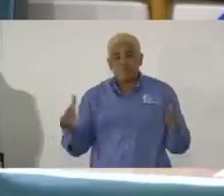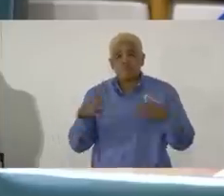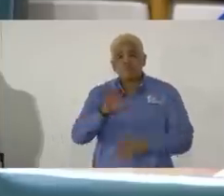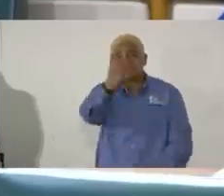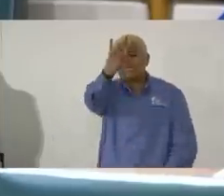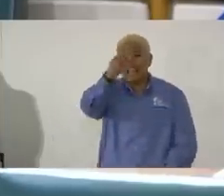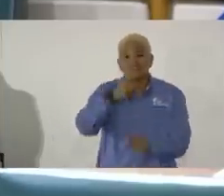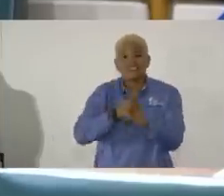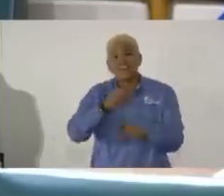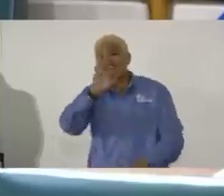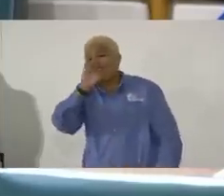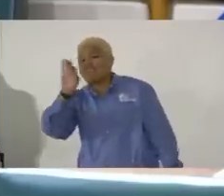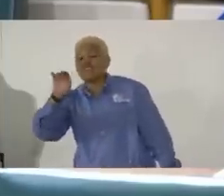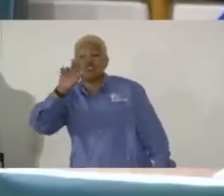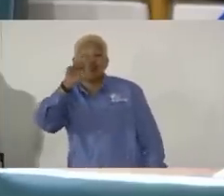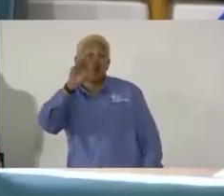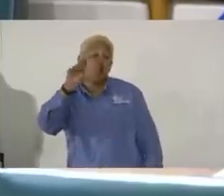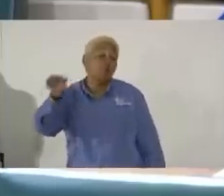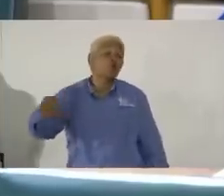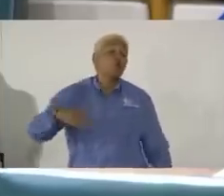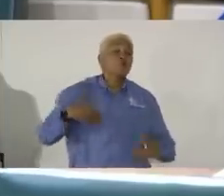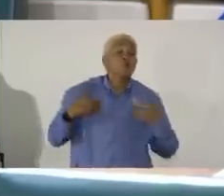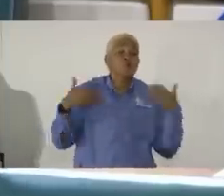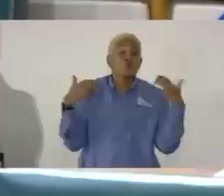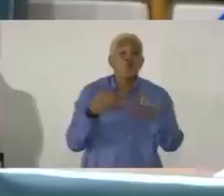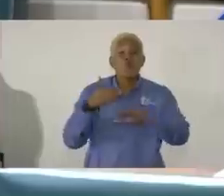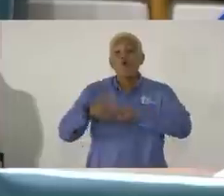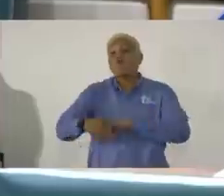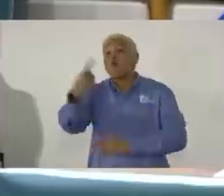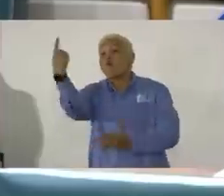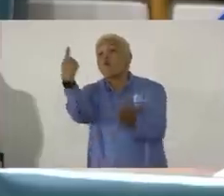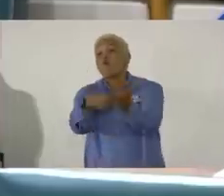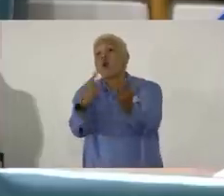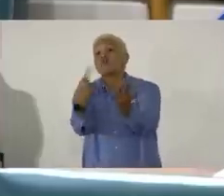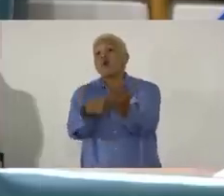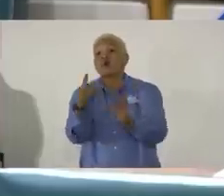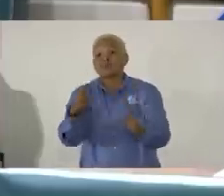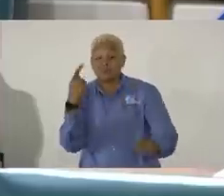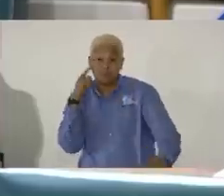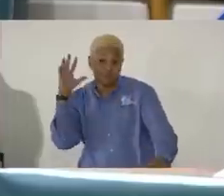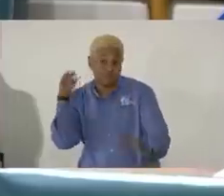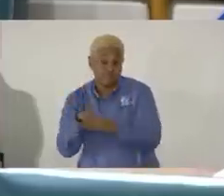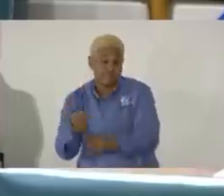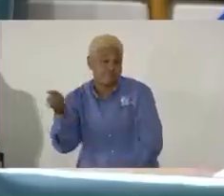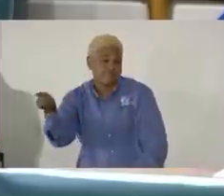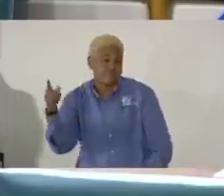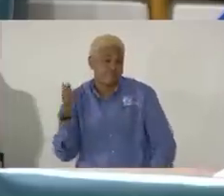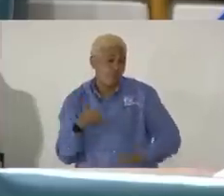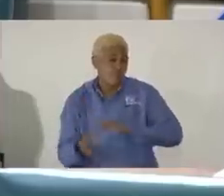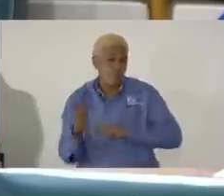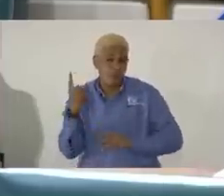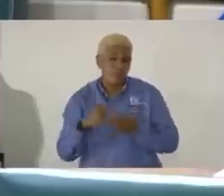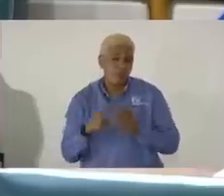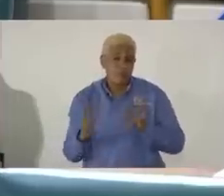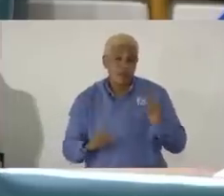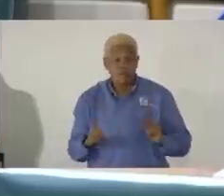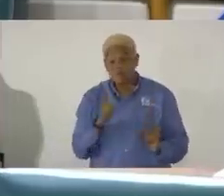John Canoe, youth groups, over 1,000 participants. And in fact,